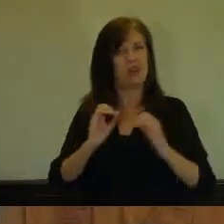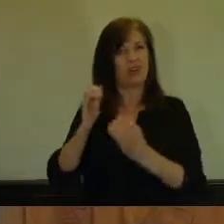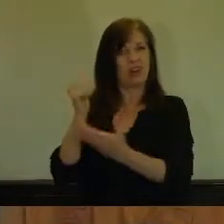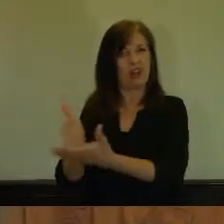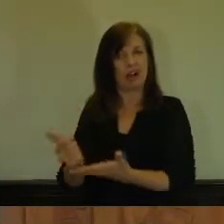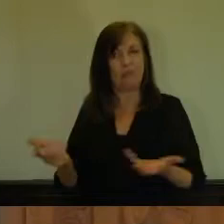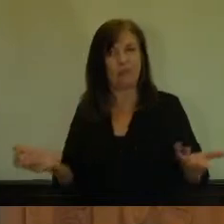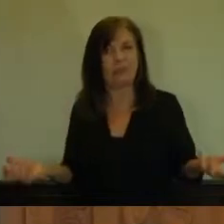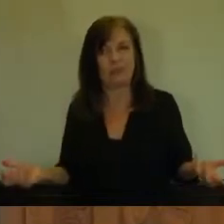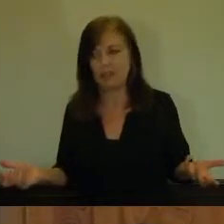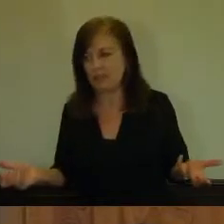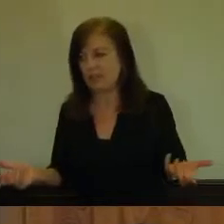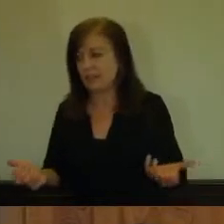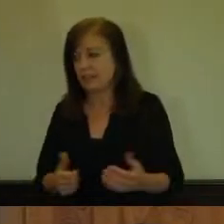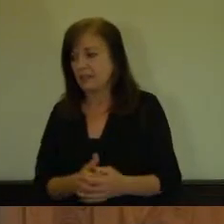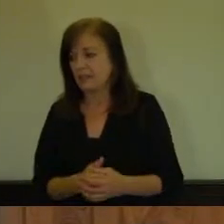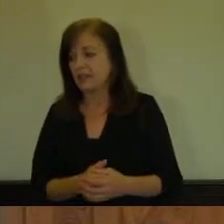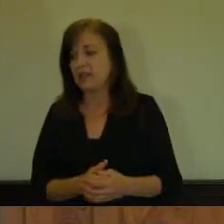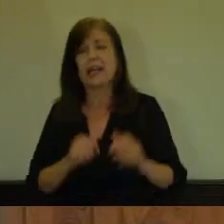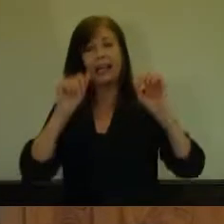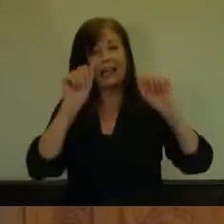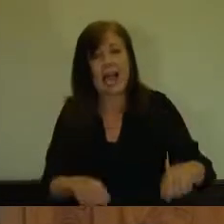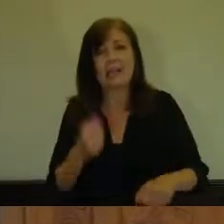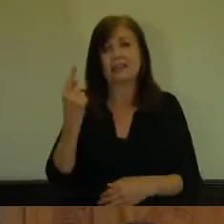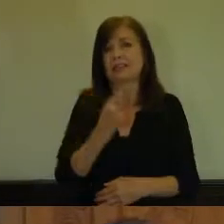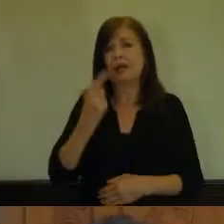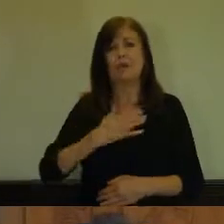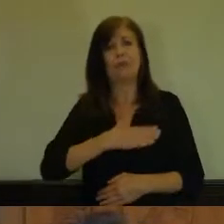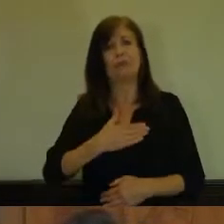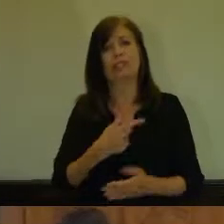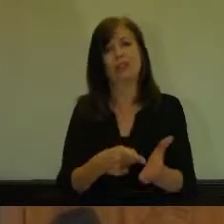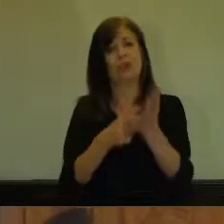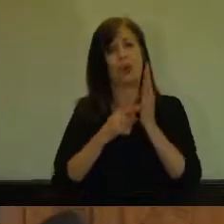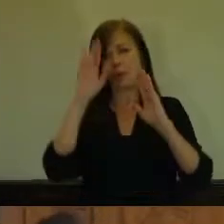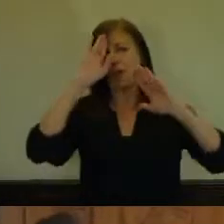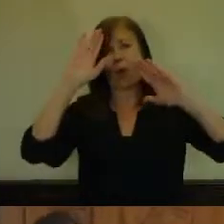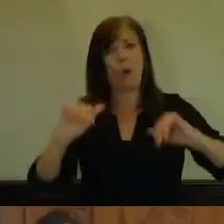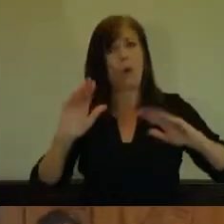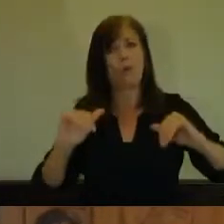is there anyone who can lend me some hope?